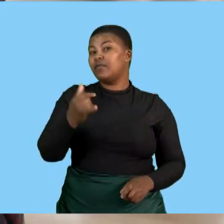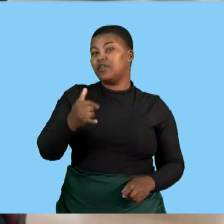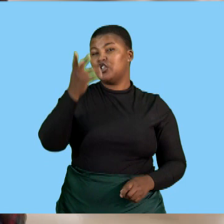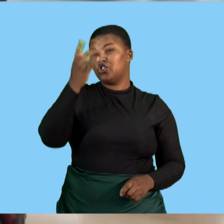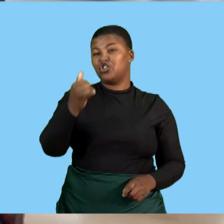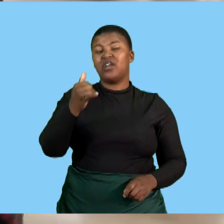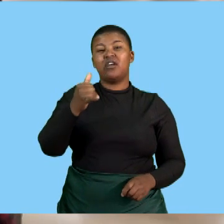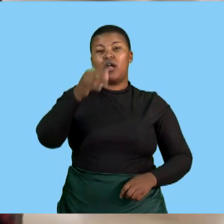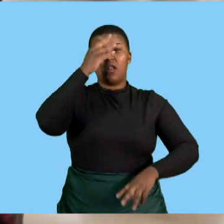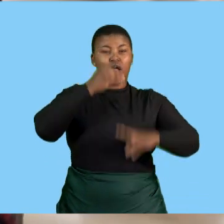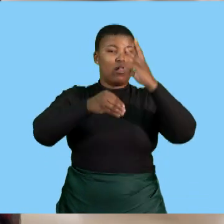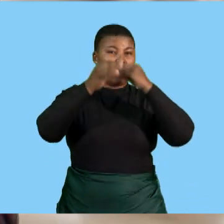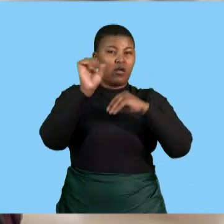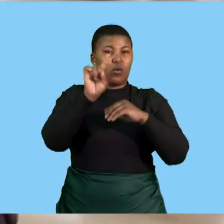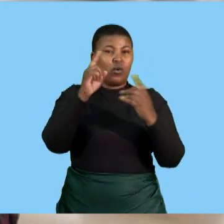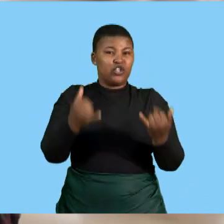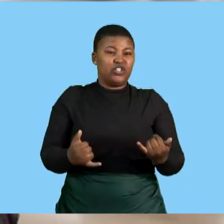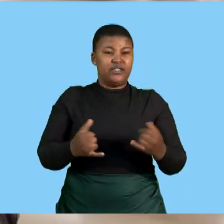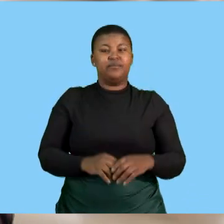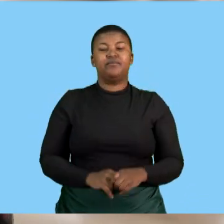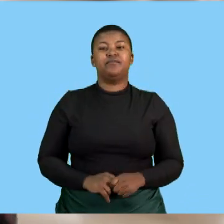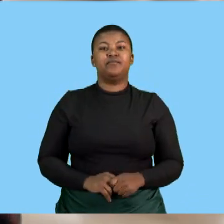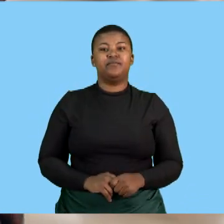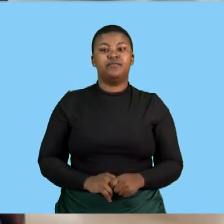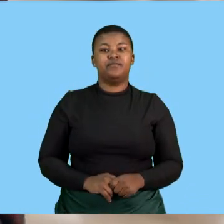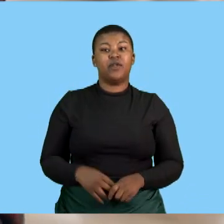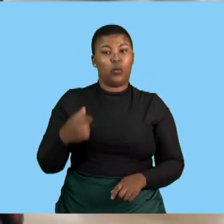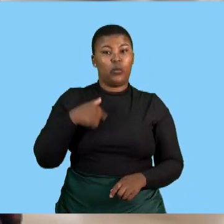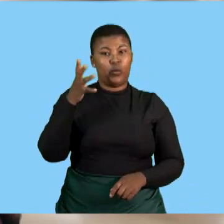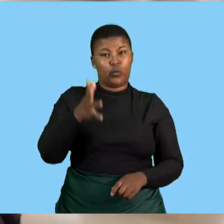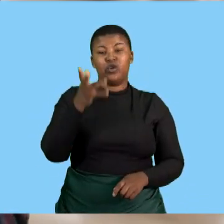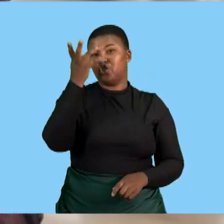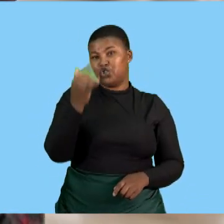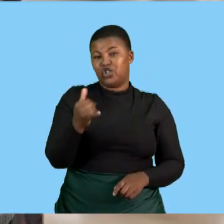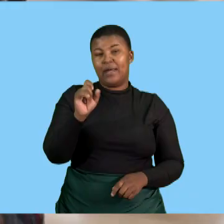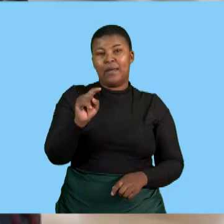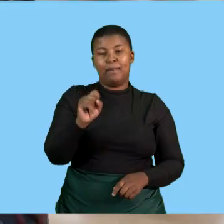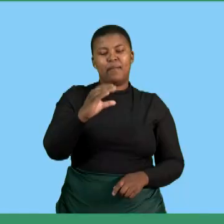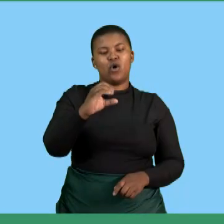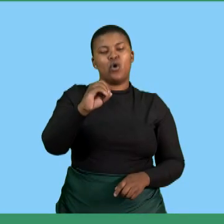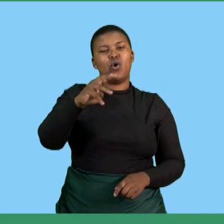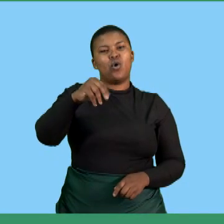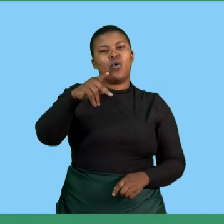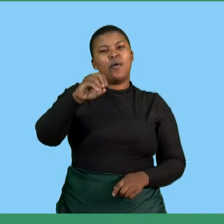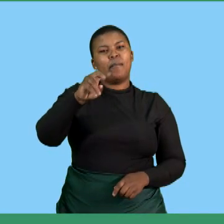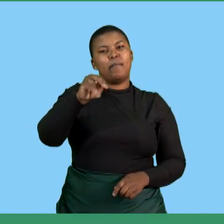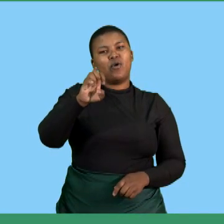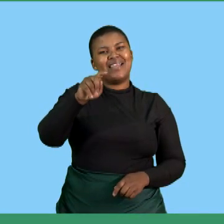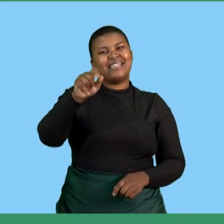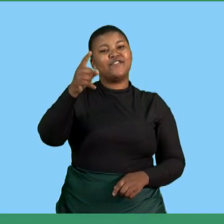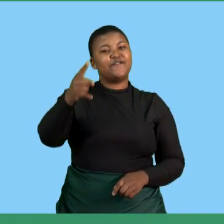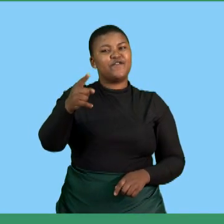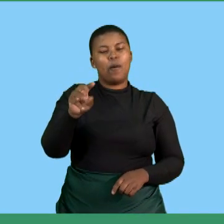our lesson objectives for this lesson. So we will be looking at, of course, the components of the